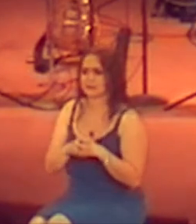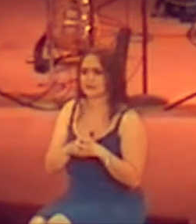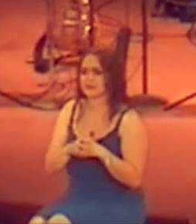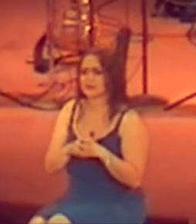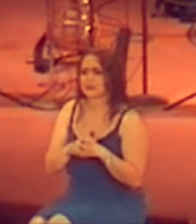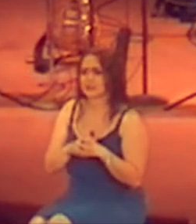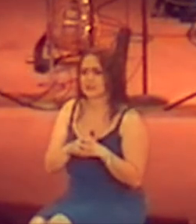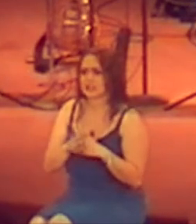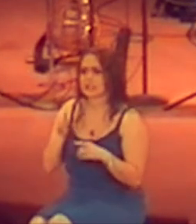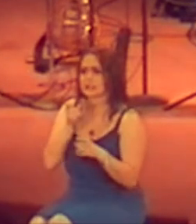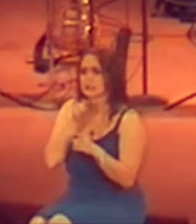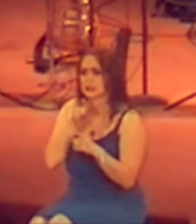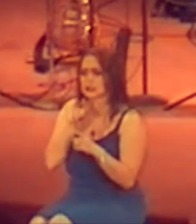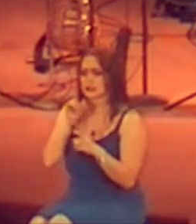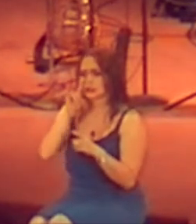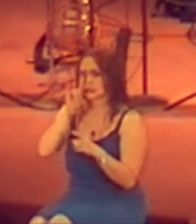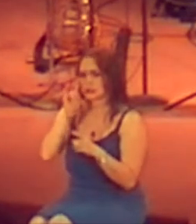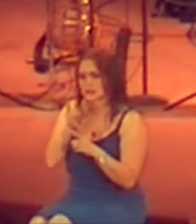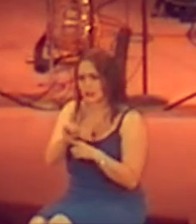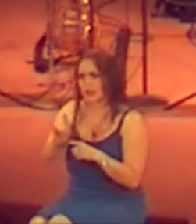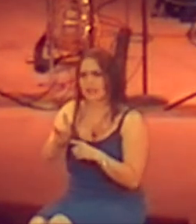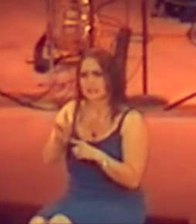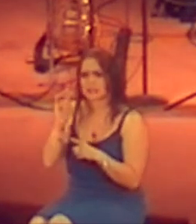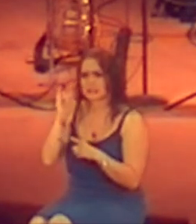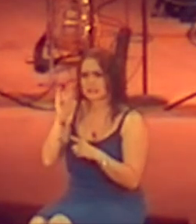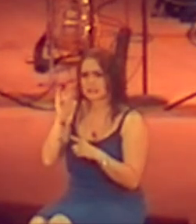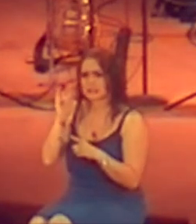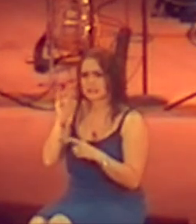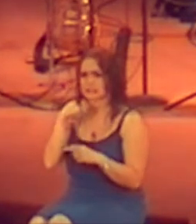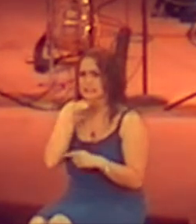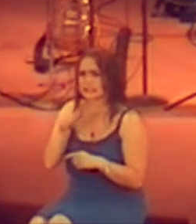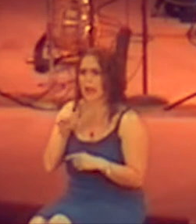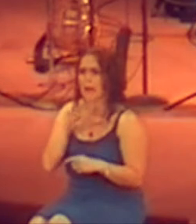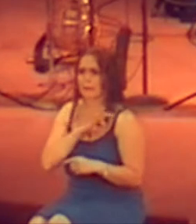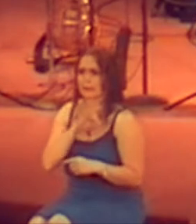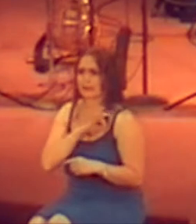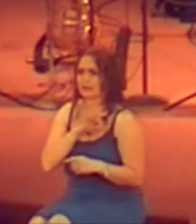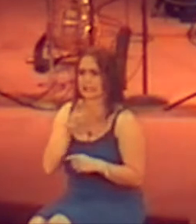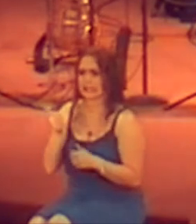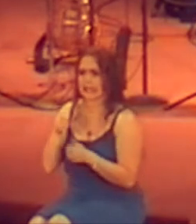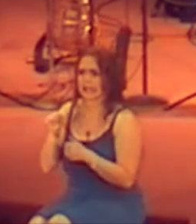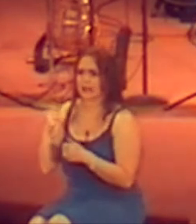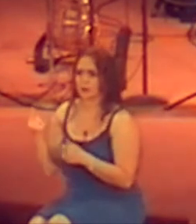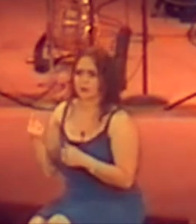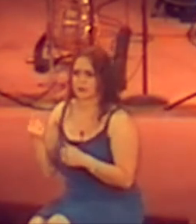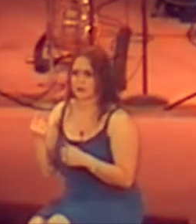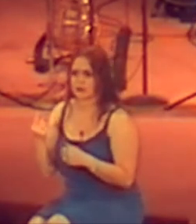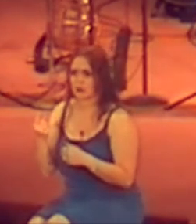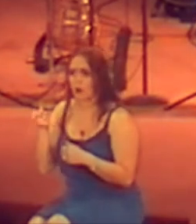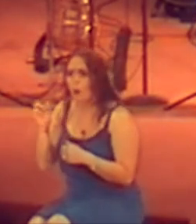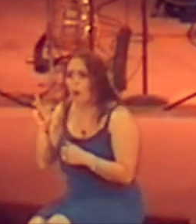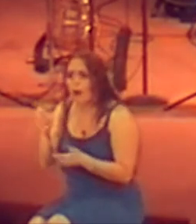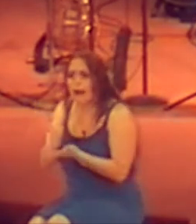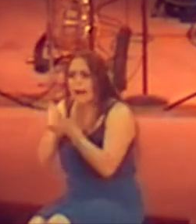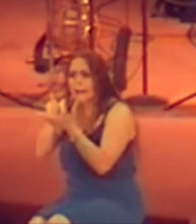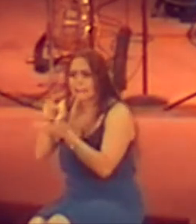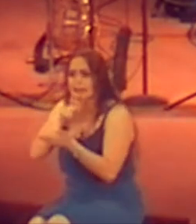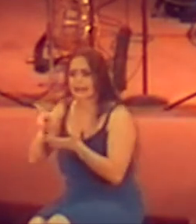Sarcasm doesn't benefit anyone. It doesn't encourage. Sarcasm doesn't do much for the kingdom.